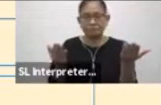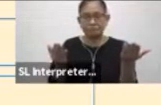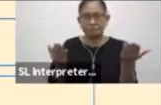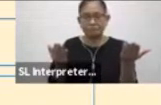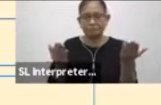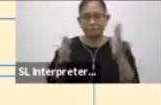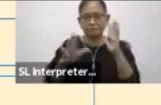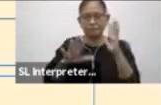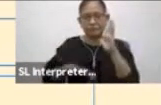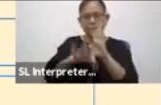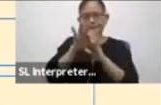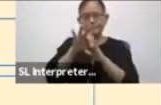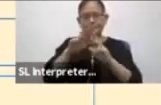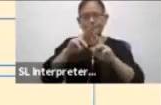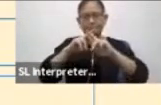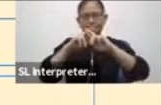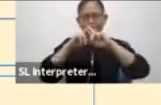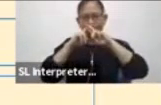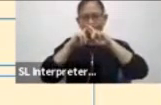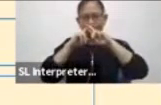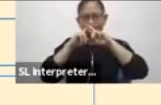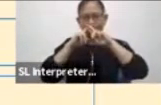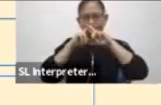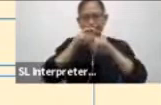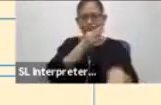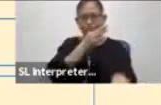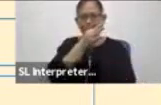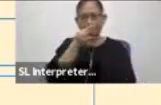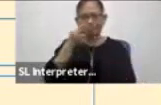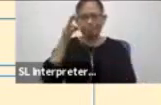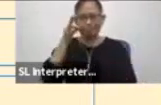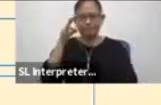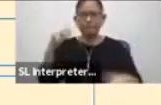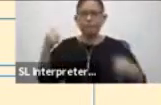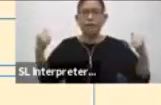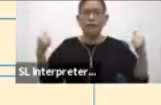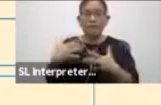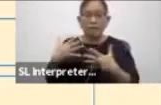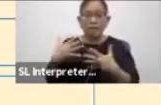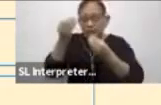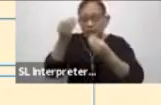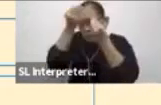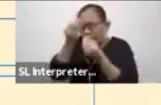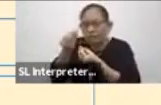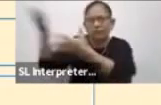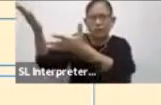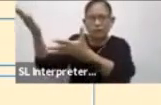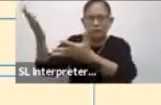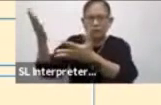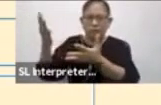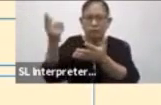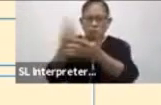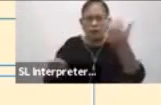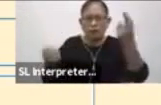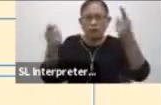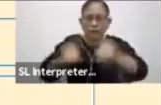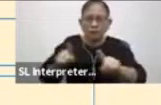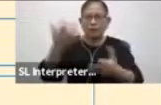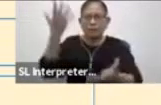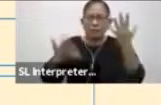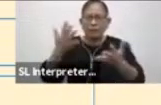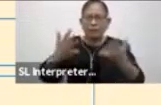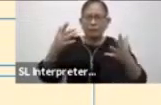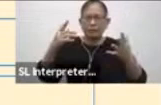choose to remain silent because, like I said earlier, they are afraid to tell about the incident due to trauma or fear of